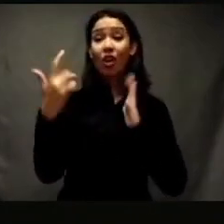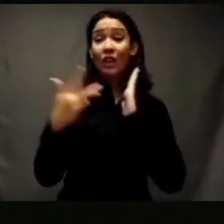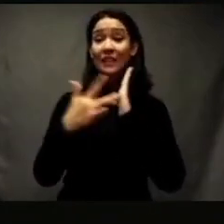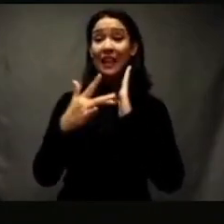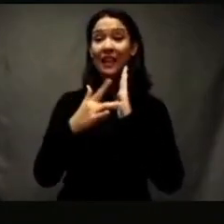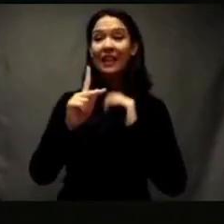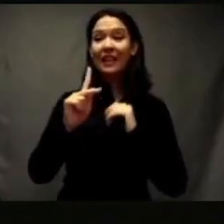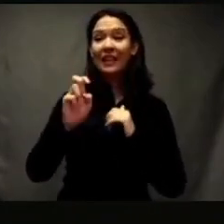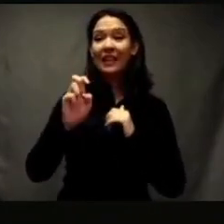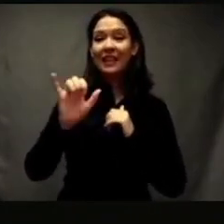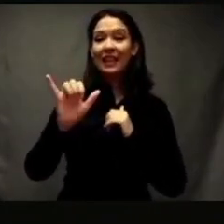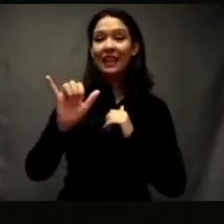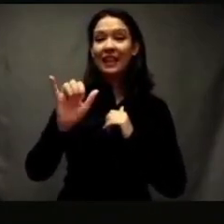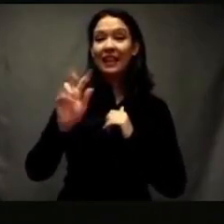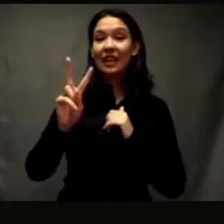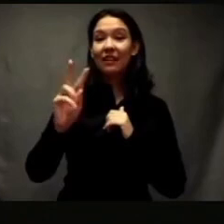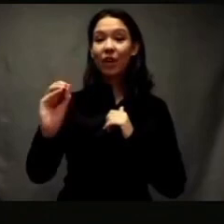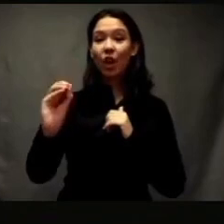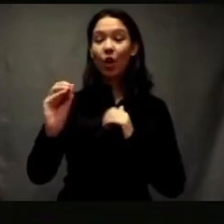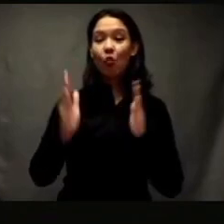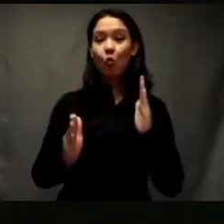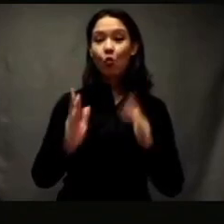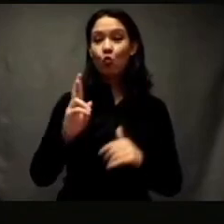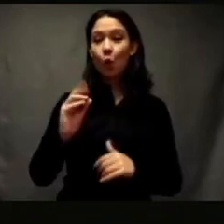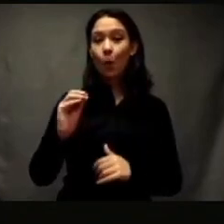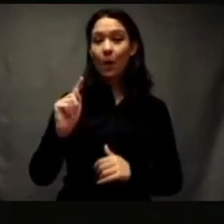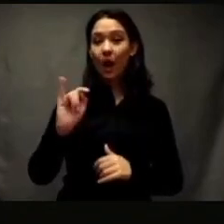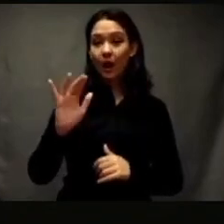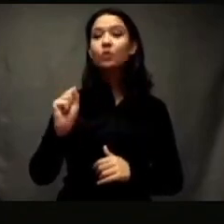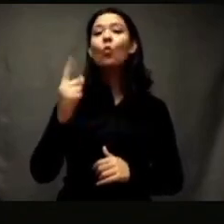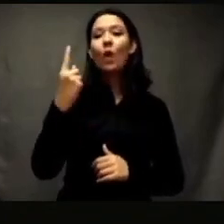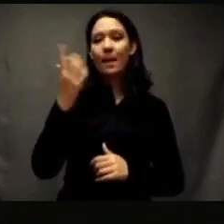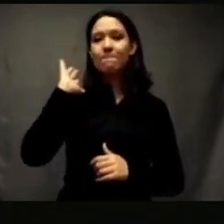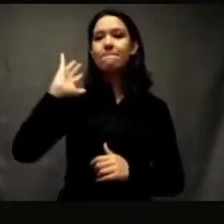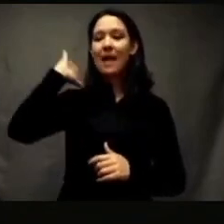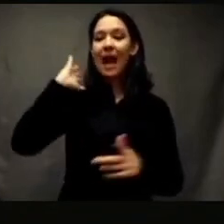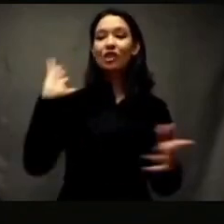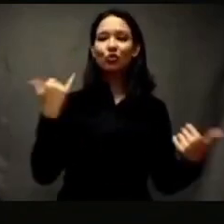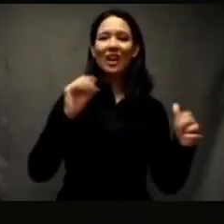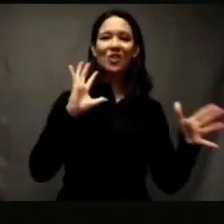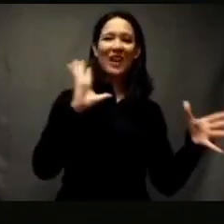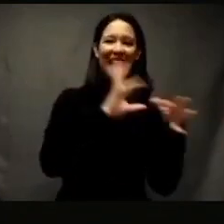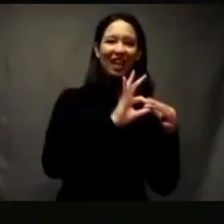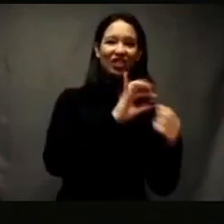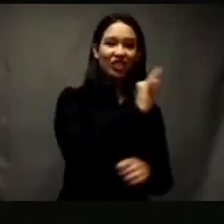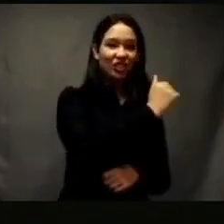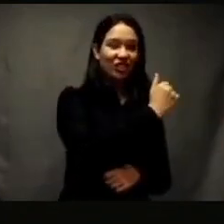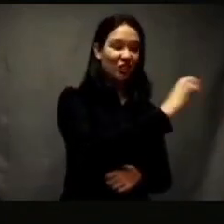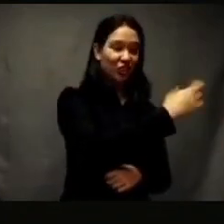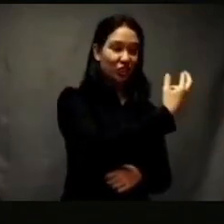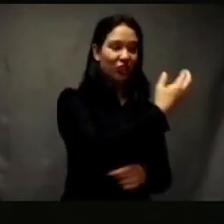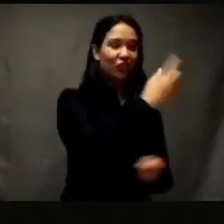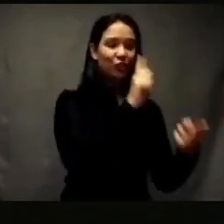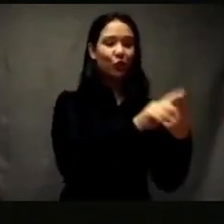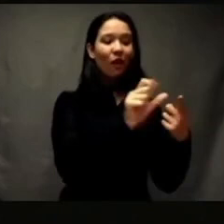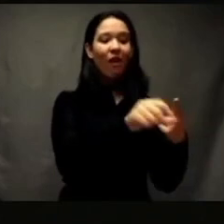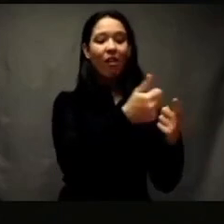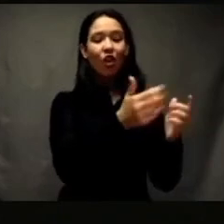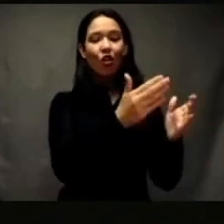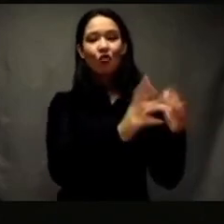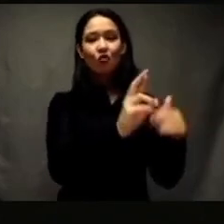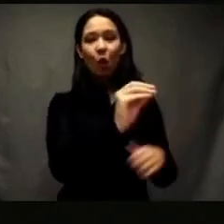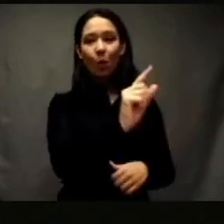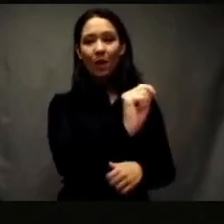Kibo robotics. And there was a past project about connecting ScratchJr to other robots,